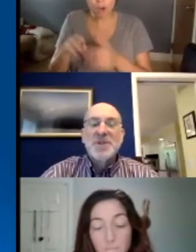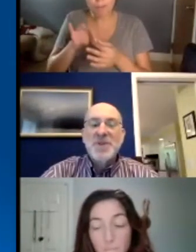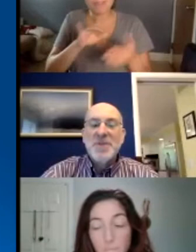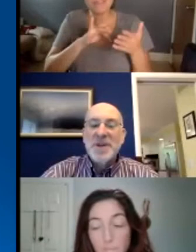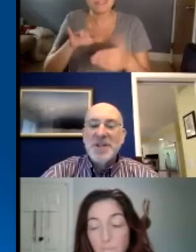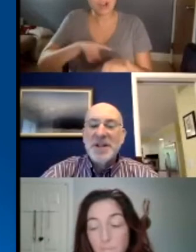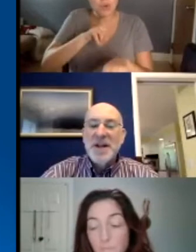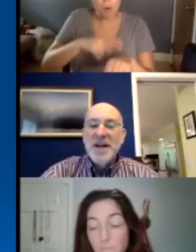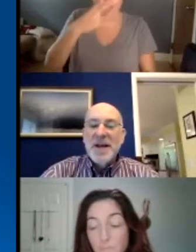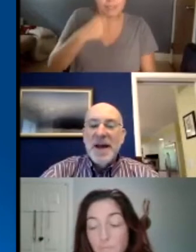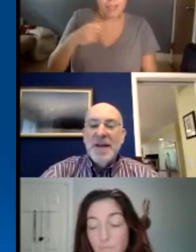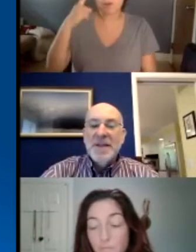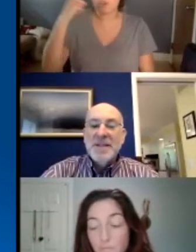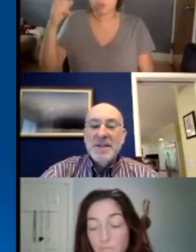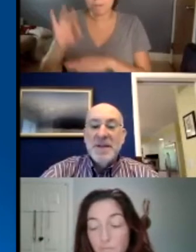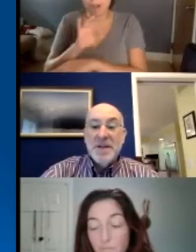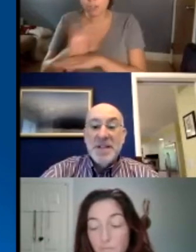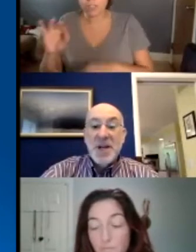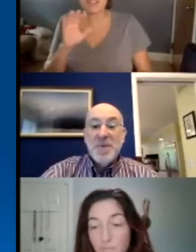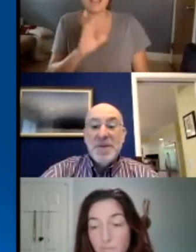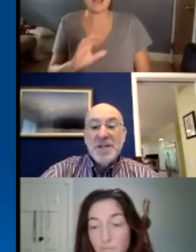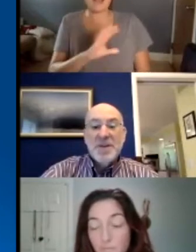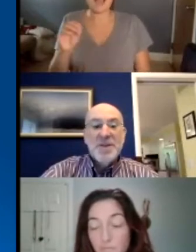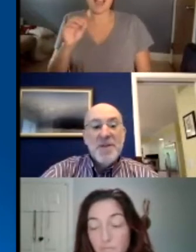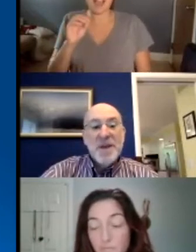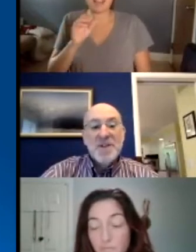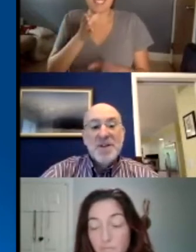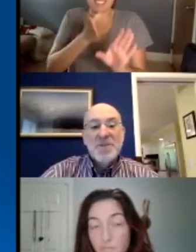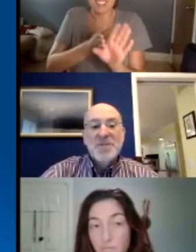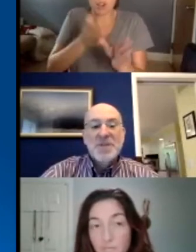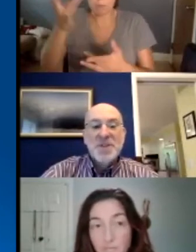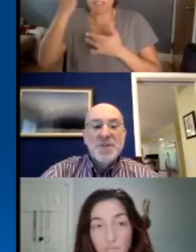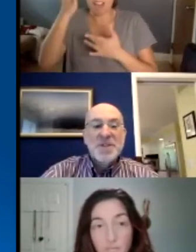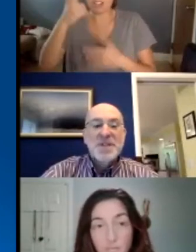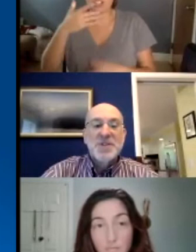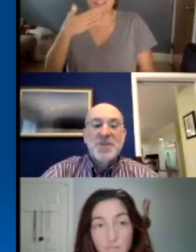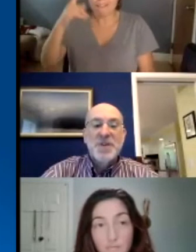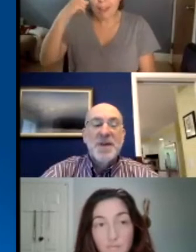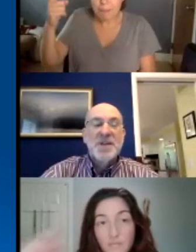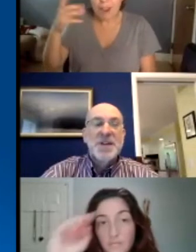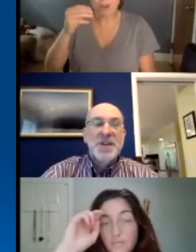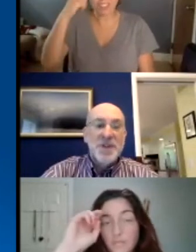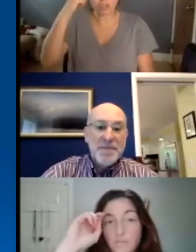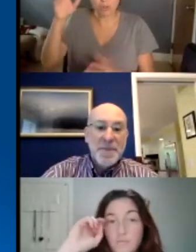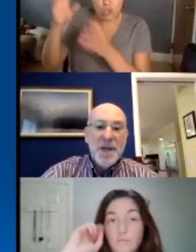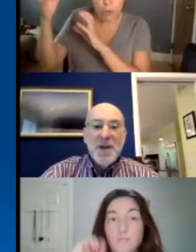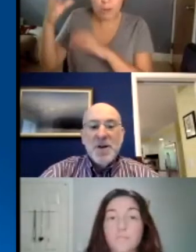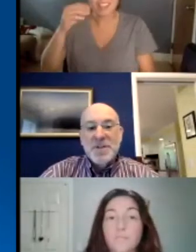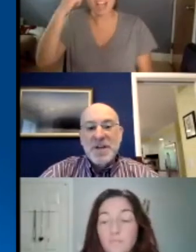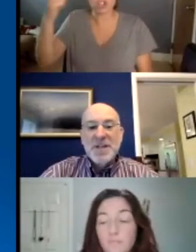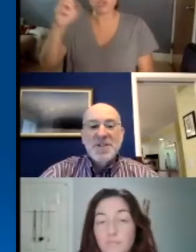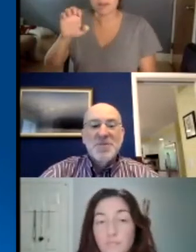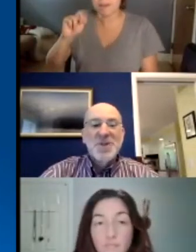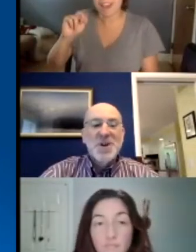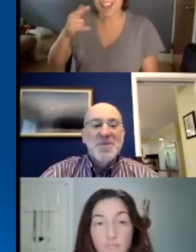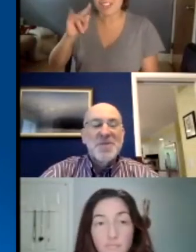sleep and dream function and the psychopathology of nightmares and other dream disturbances and dream engineering, which is,